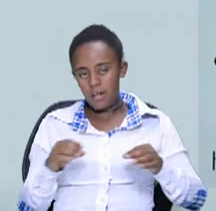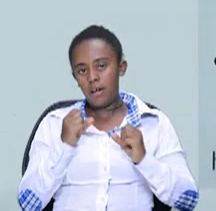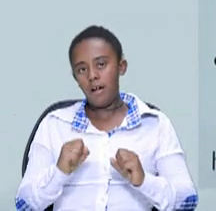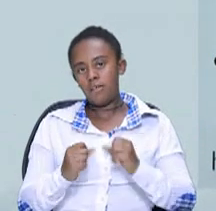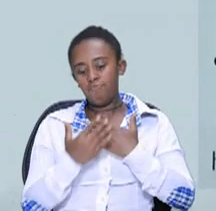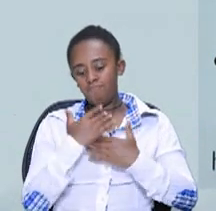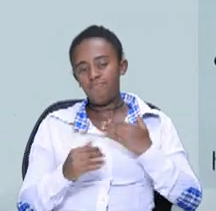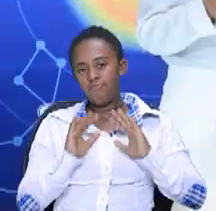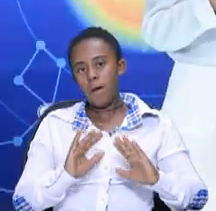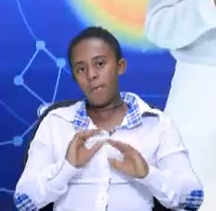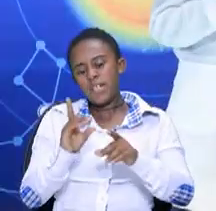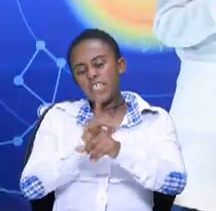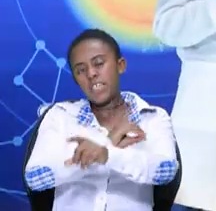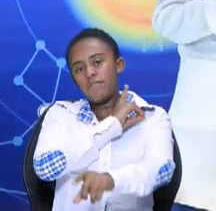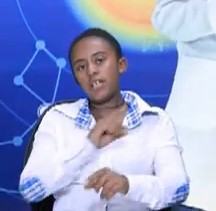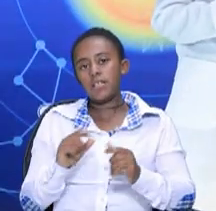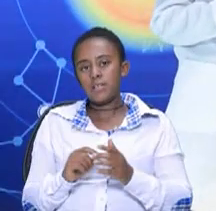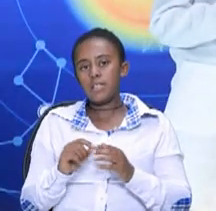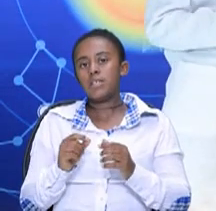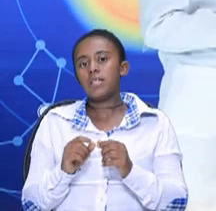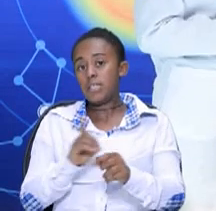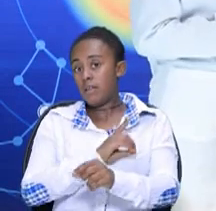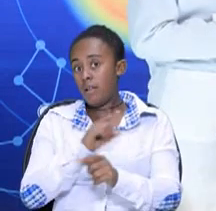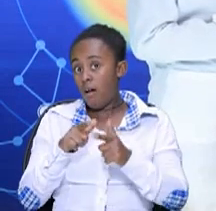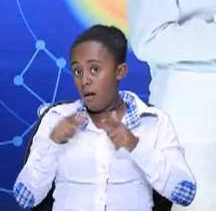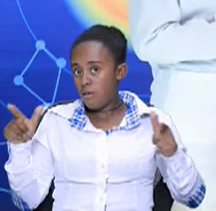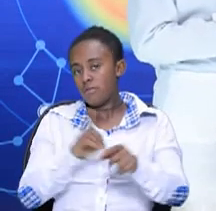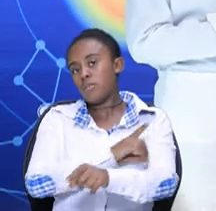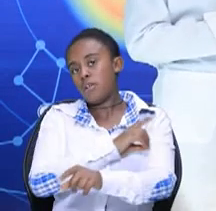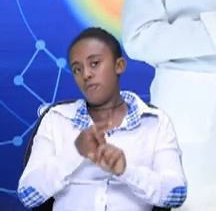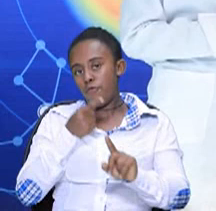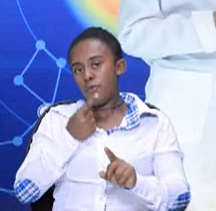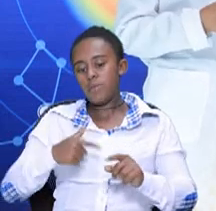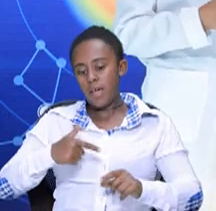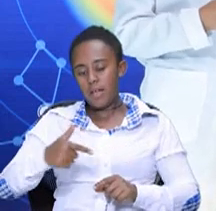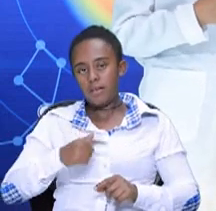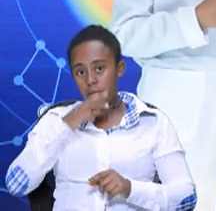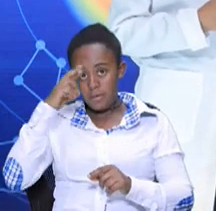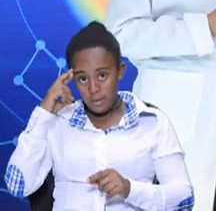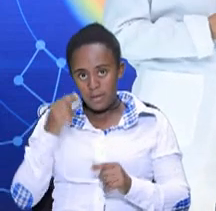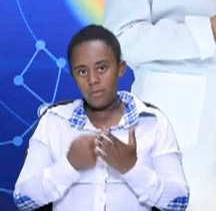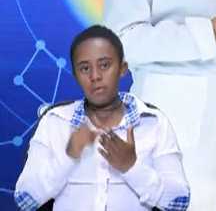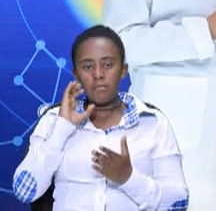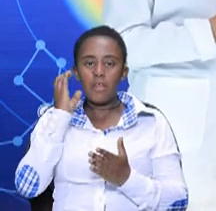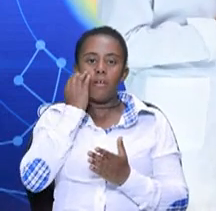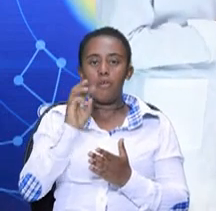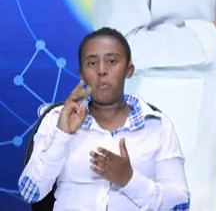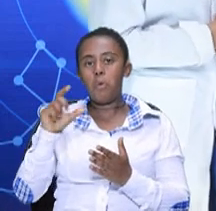to different distance, even large distance from the heart. For that reason, they have thicker